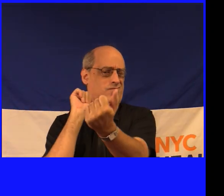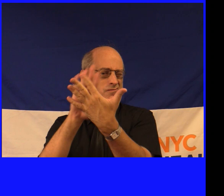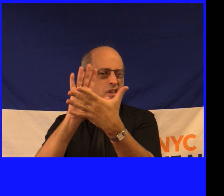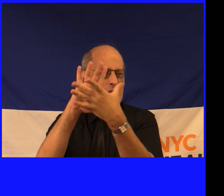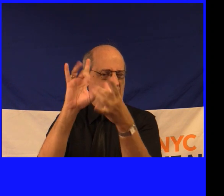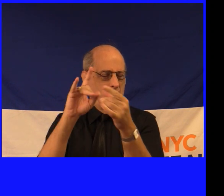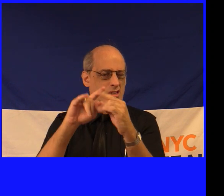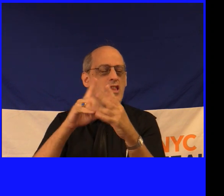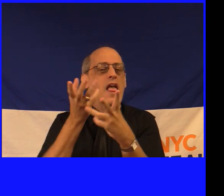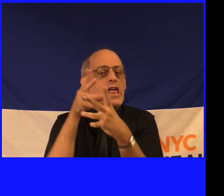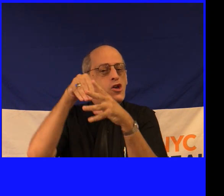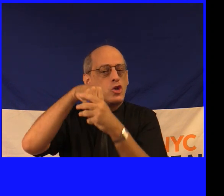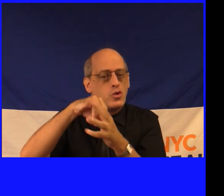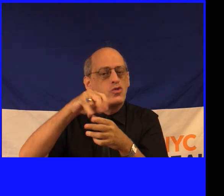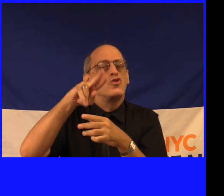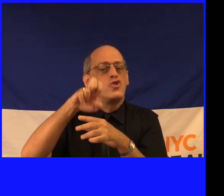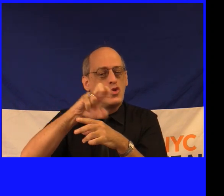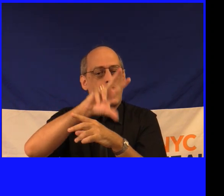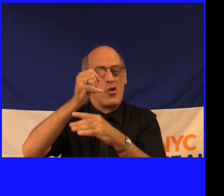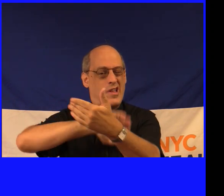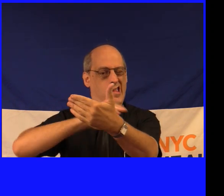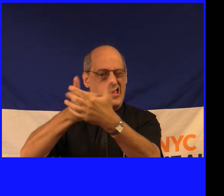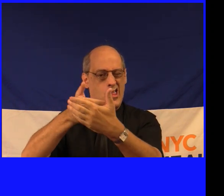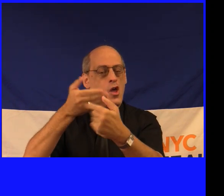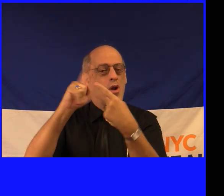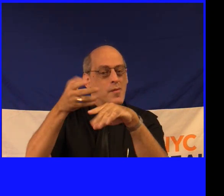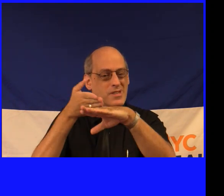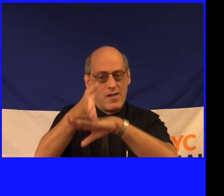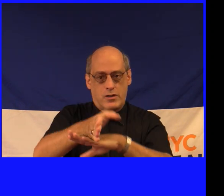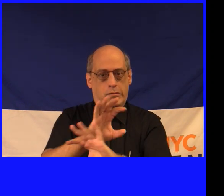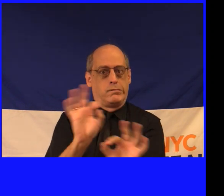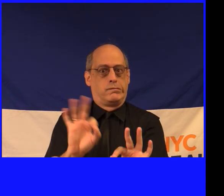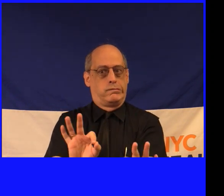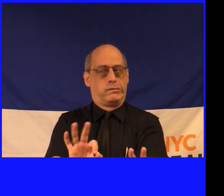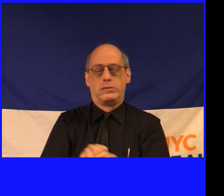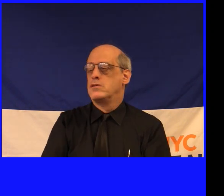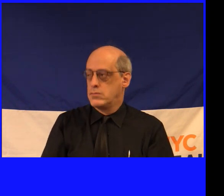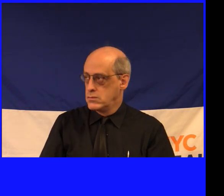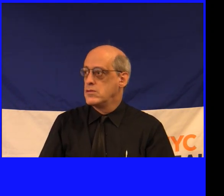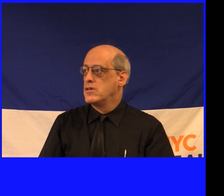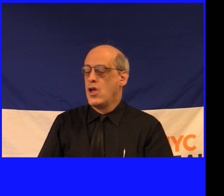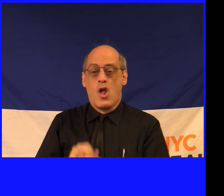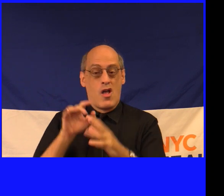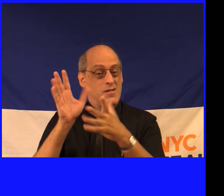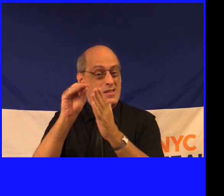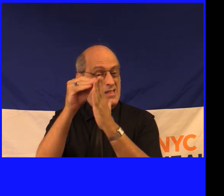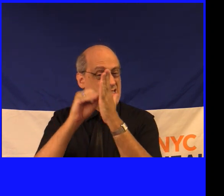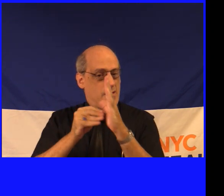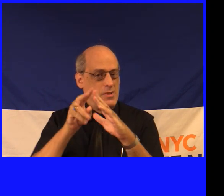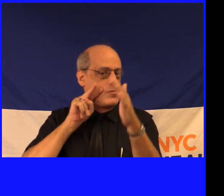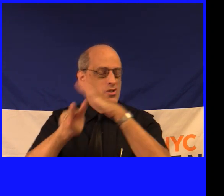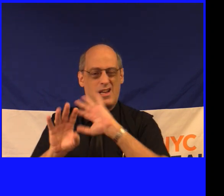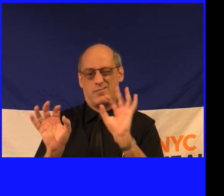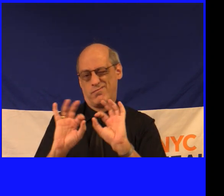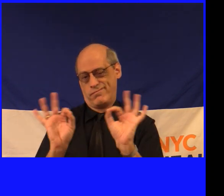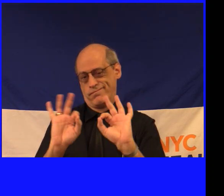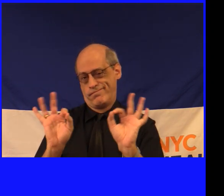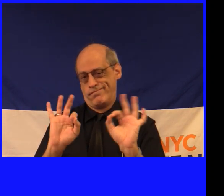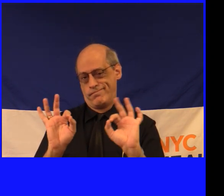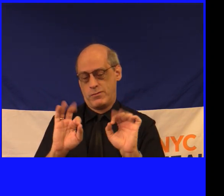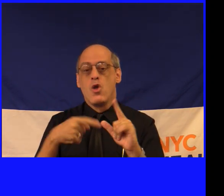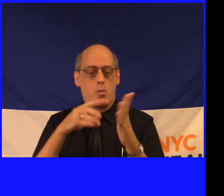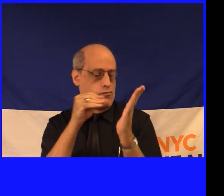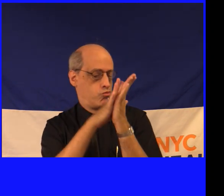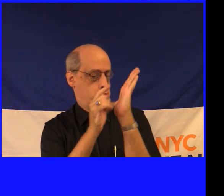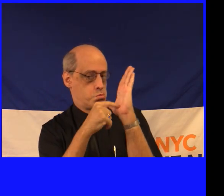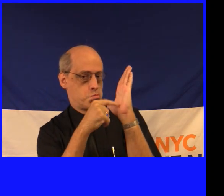June 30th. So there are no projections within these statements. Okay. We know, and it's noted within the